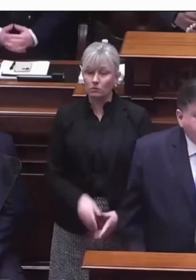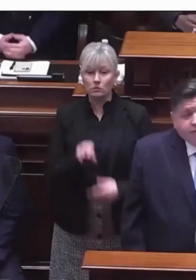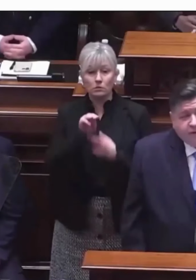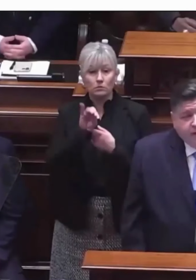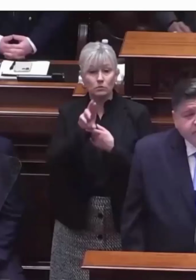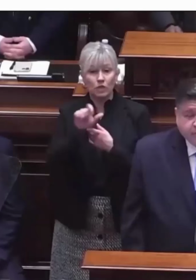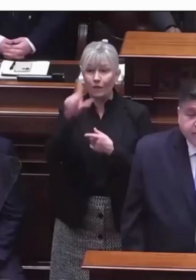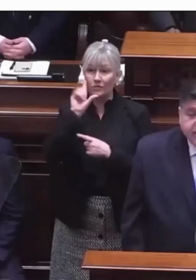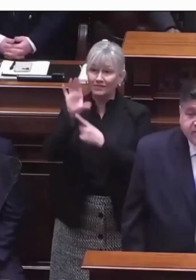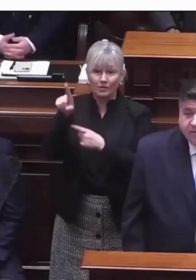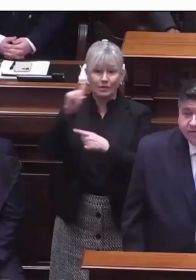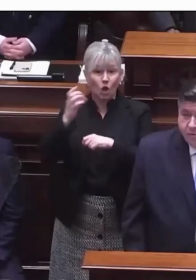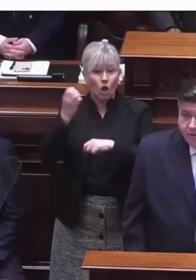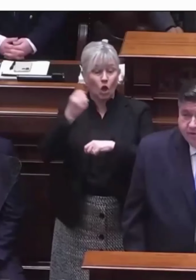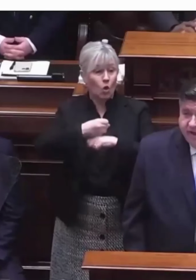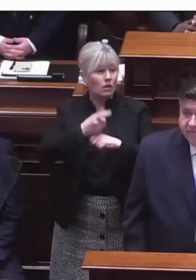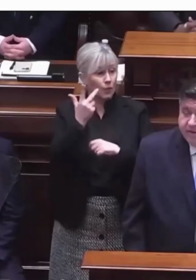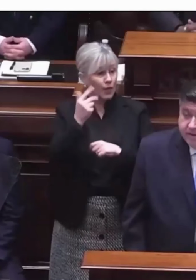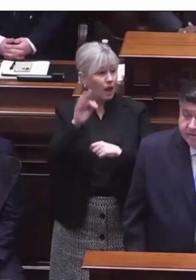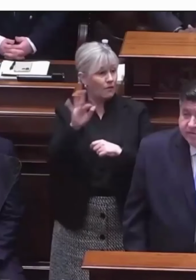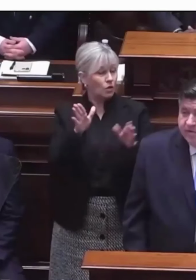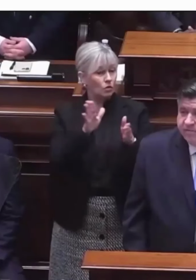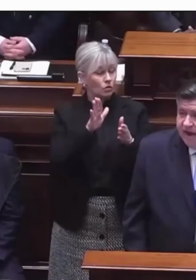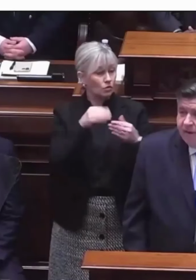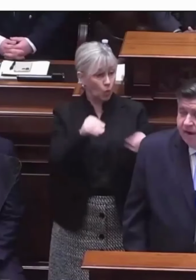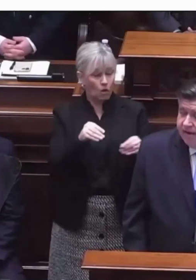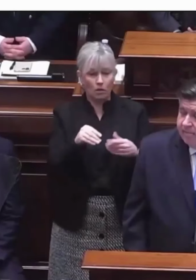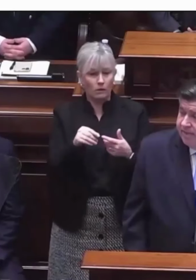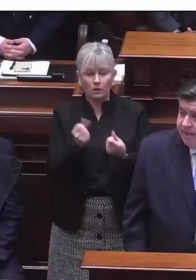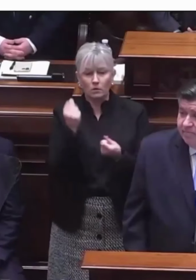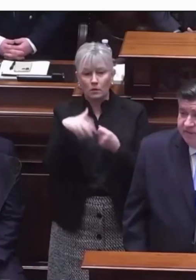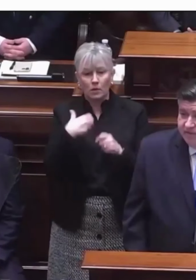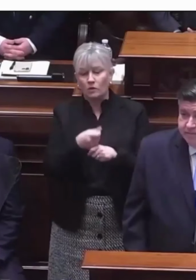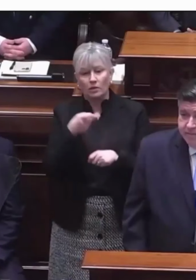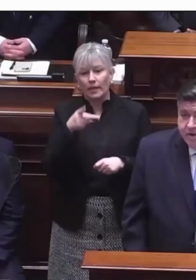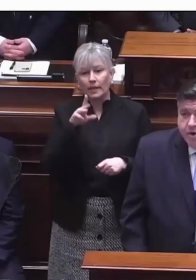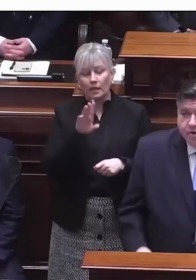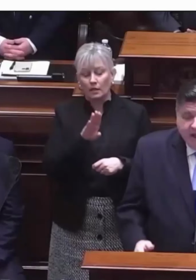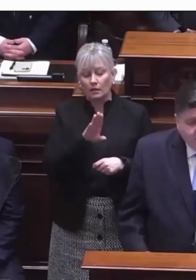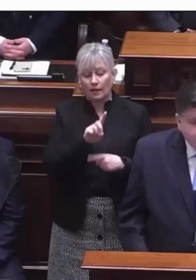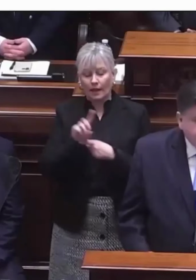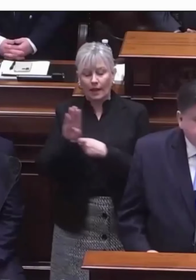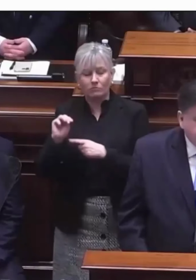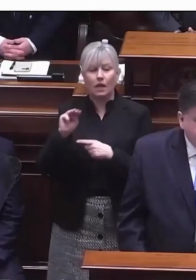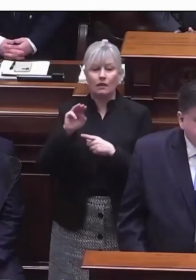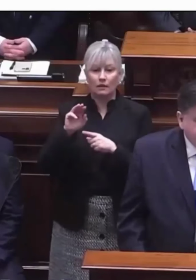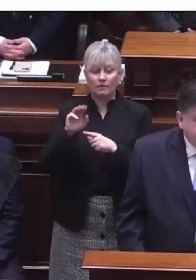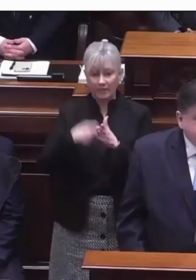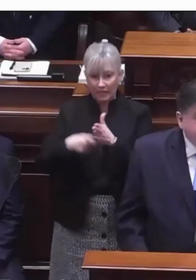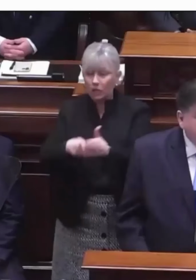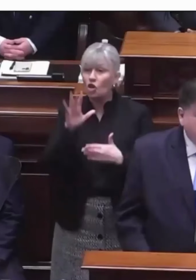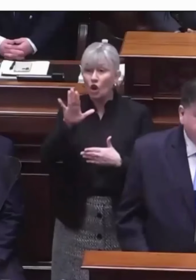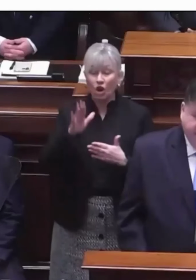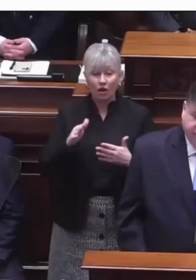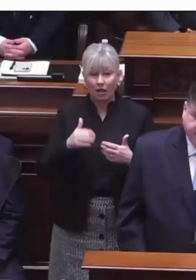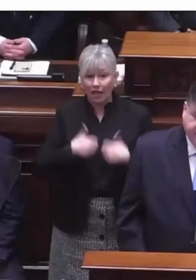Michelle was forced to close 3 of her stores after years of skyrocketing PBM fees. Her livelihood was threatened, and